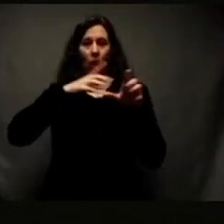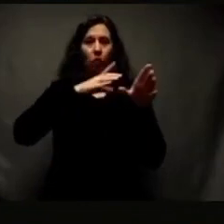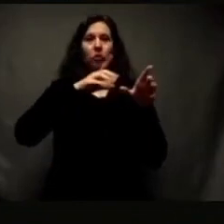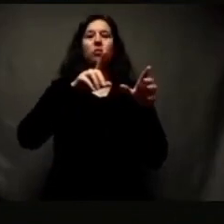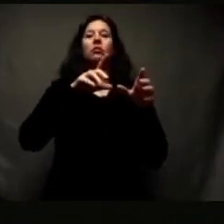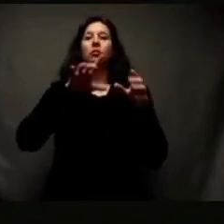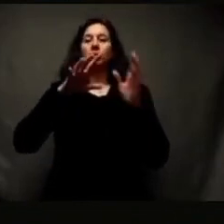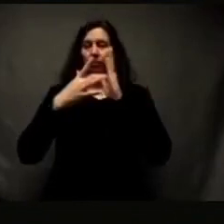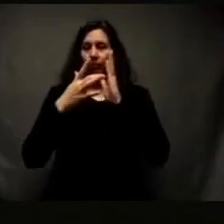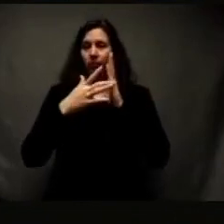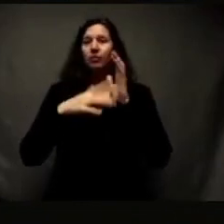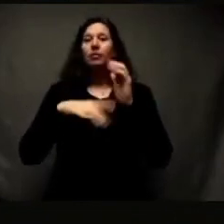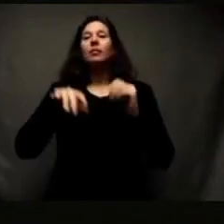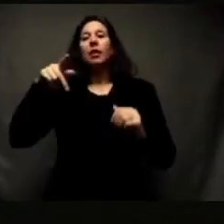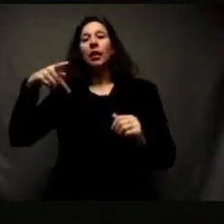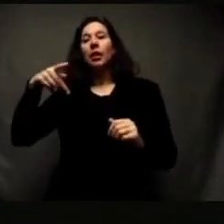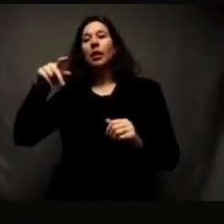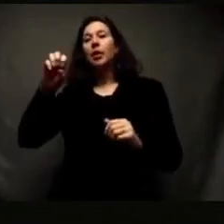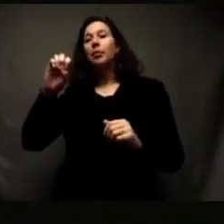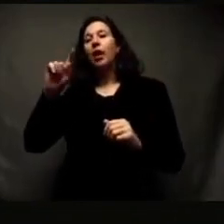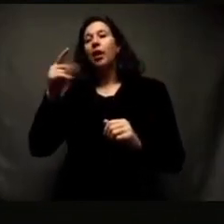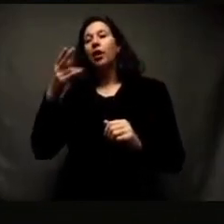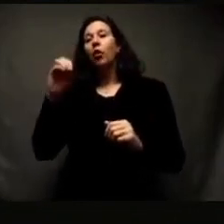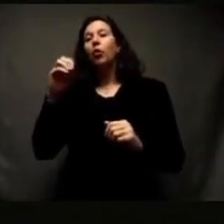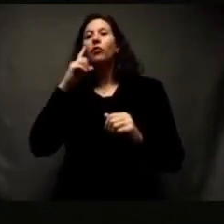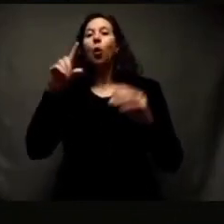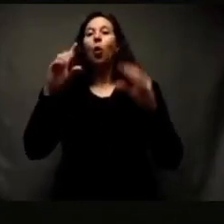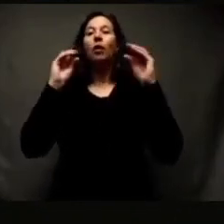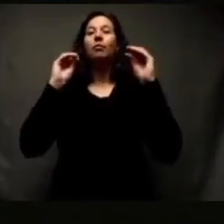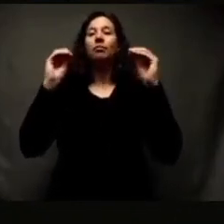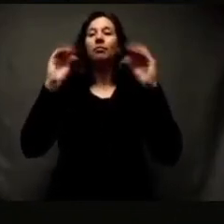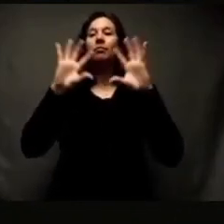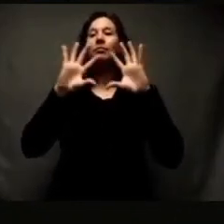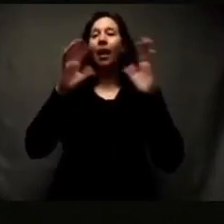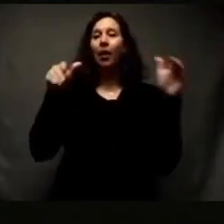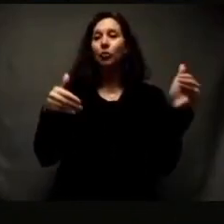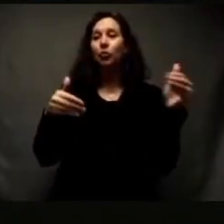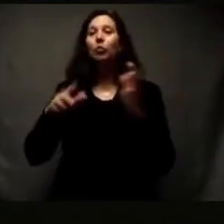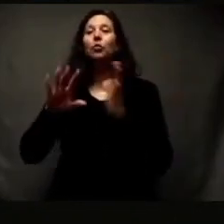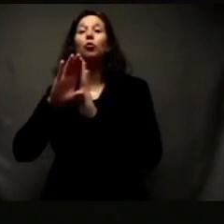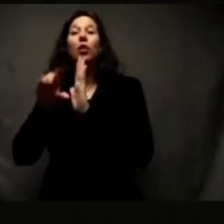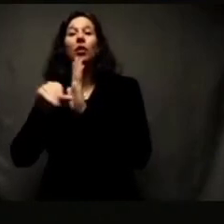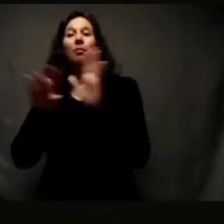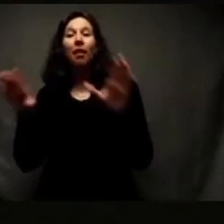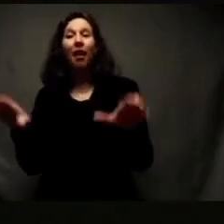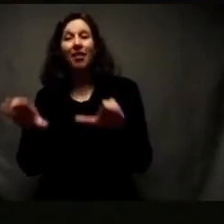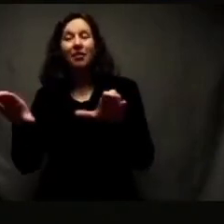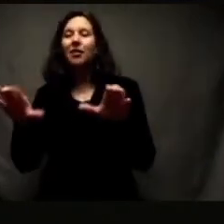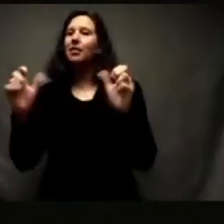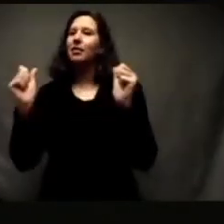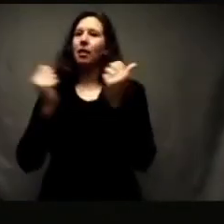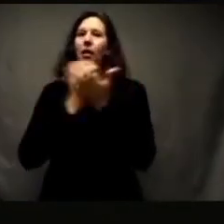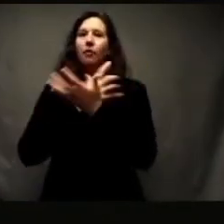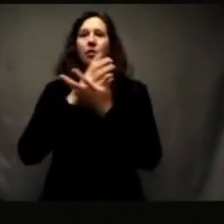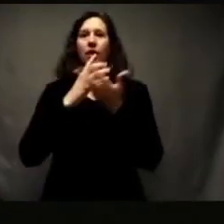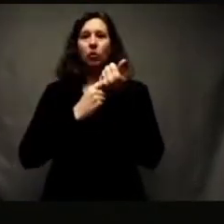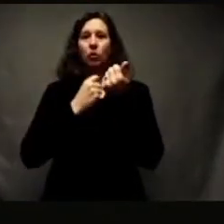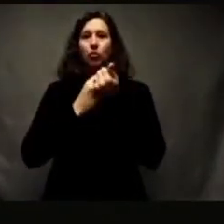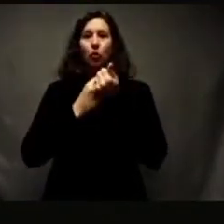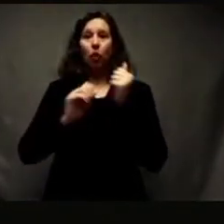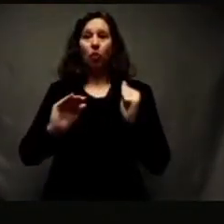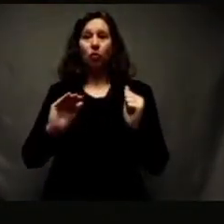technologies. So pedagogy for the classroom, curriculum, activities, everything like that that can kind of support a